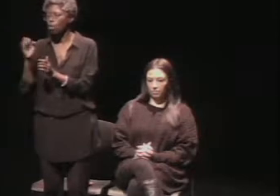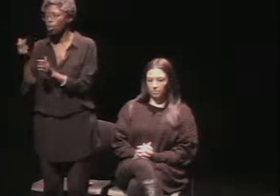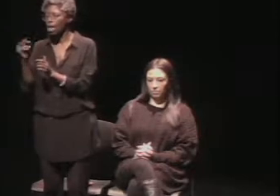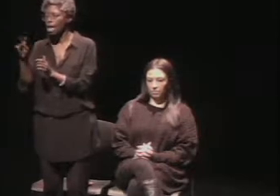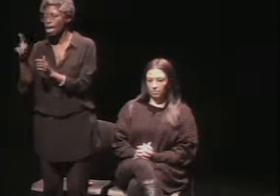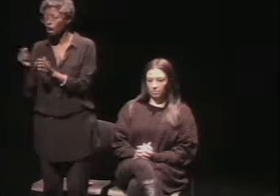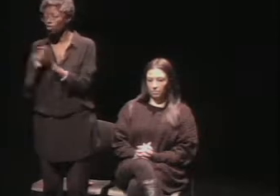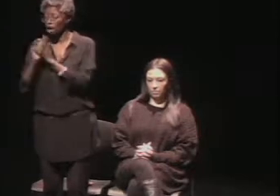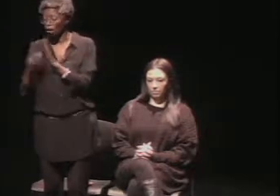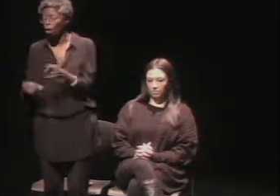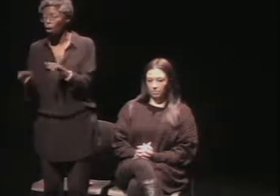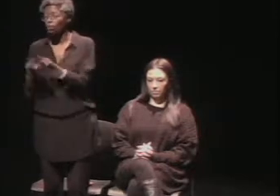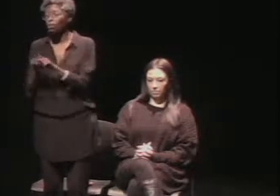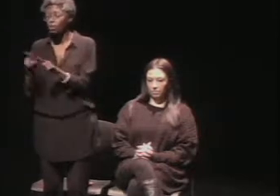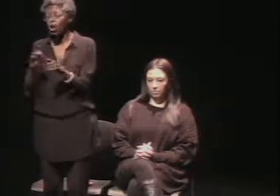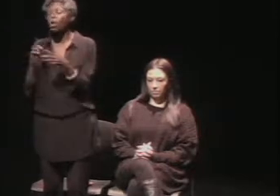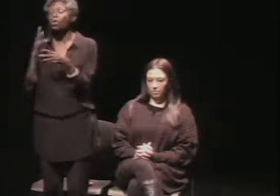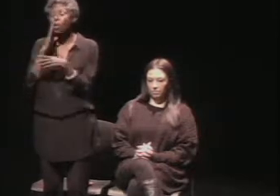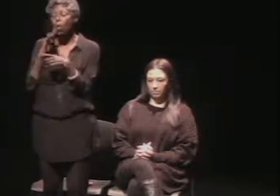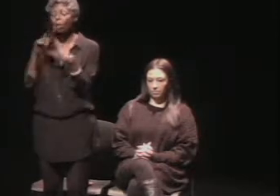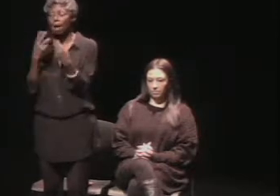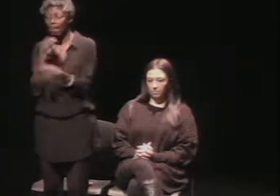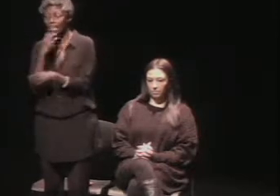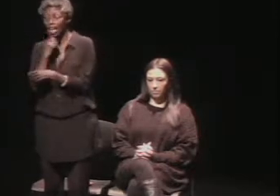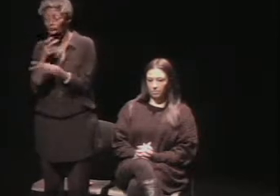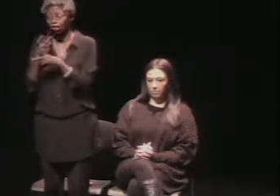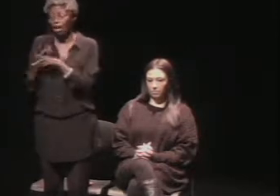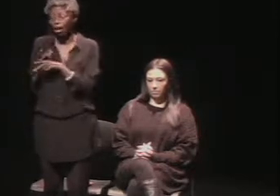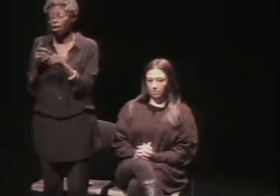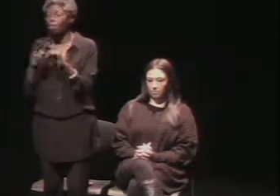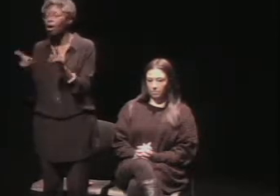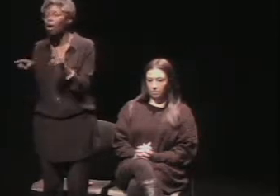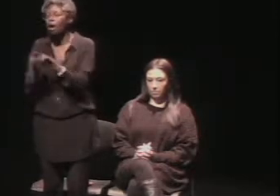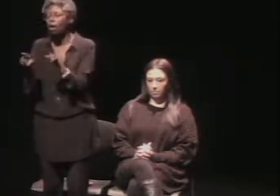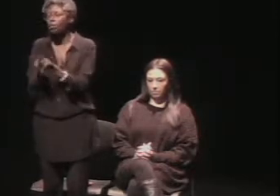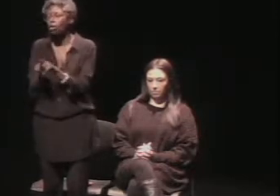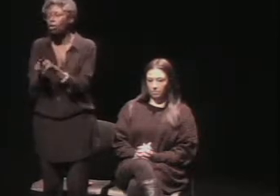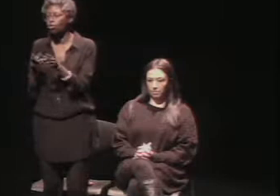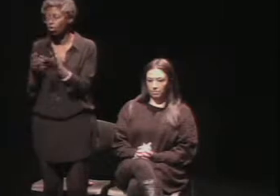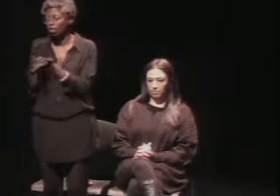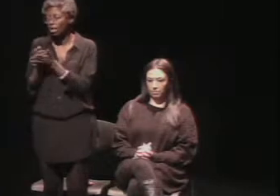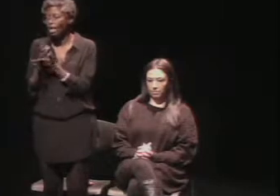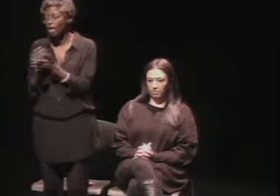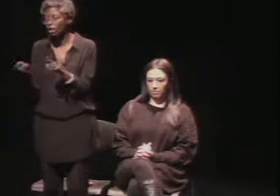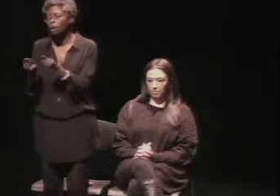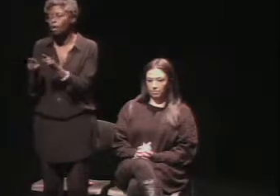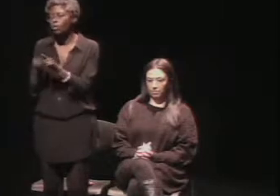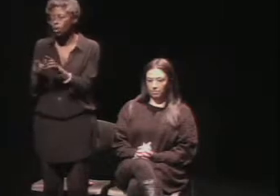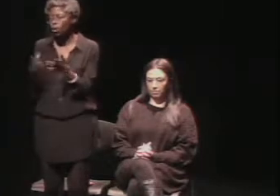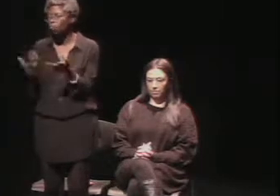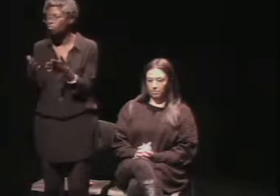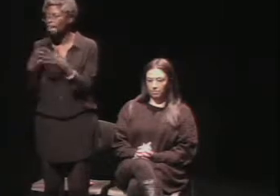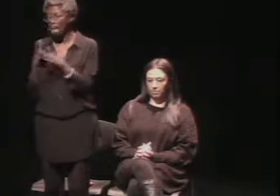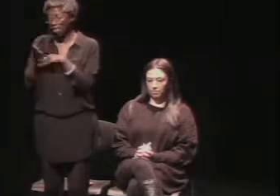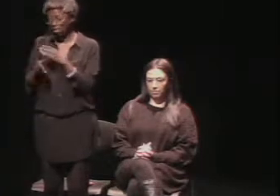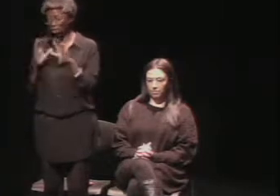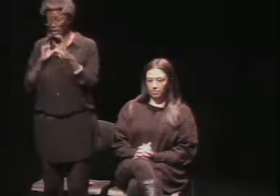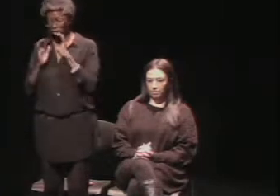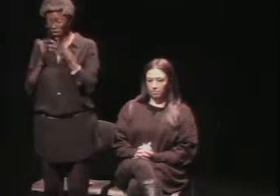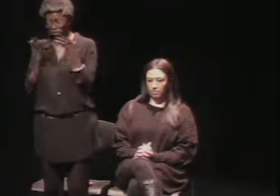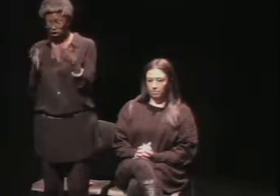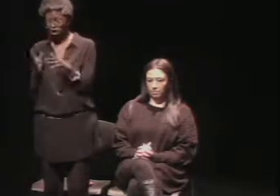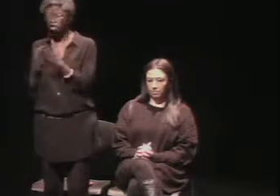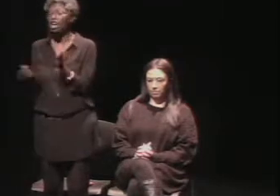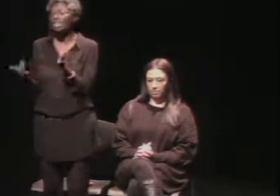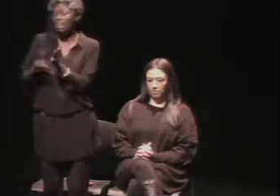know something about care and making space for not just truth, but for hard truths. Also following the conversation, Tarana will be available for a